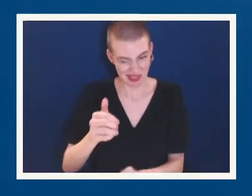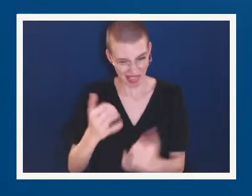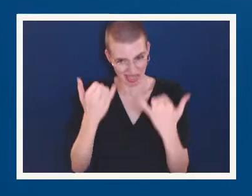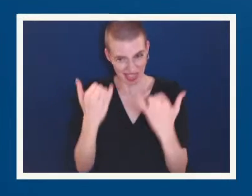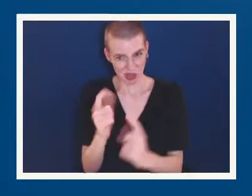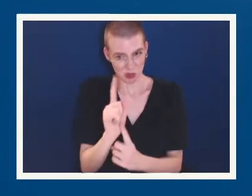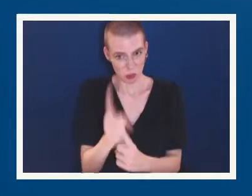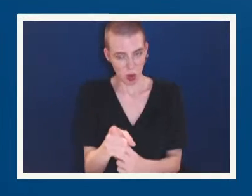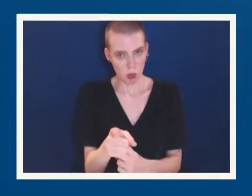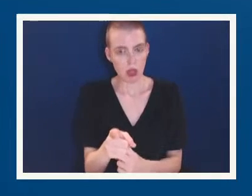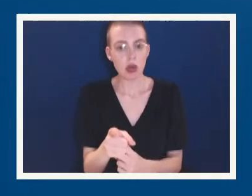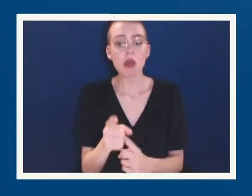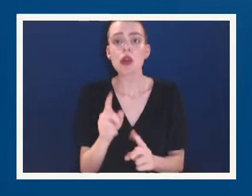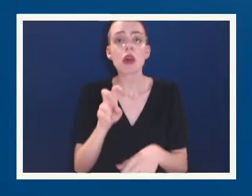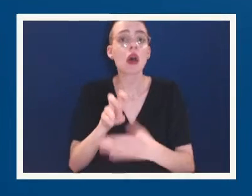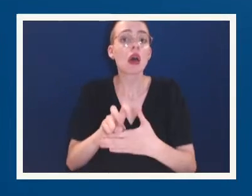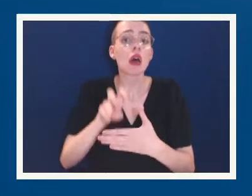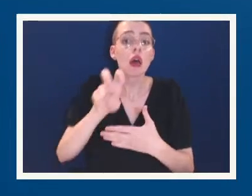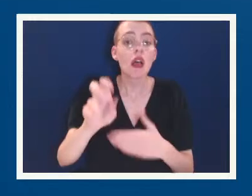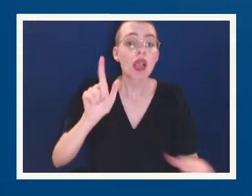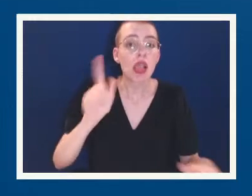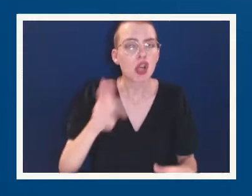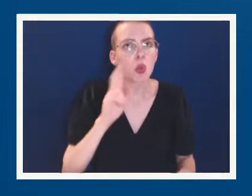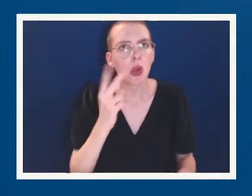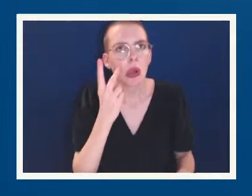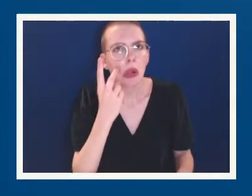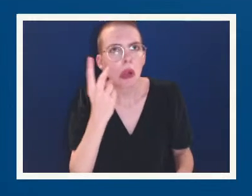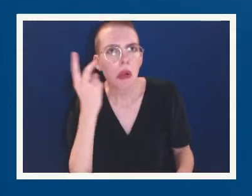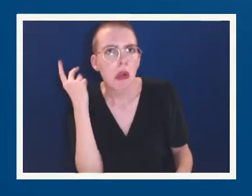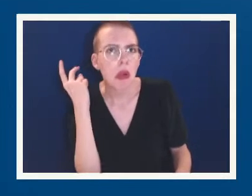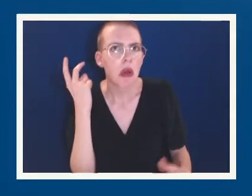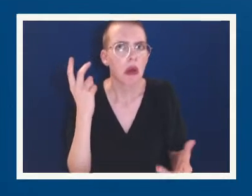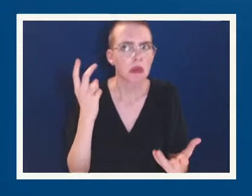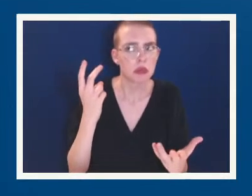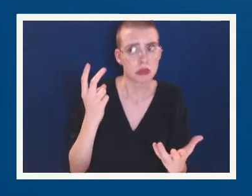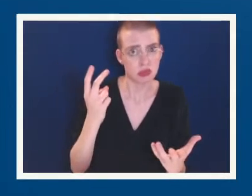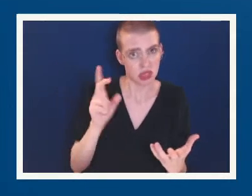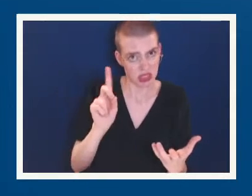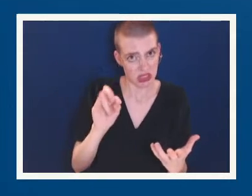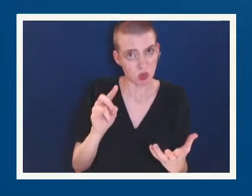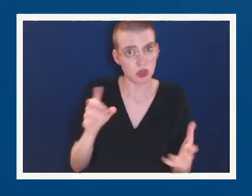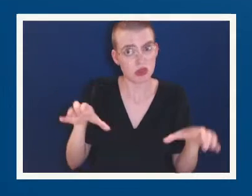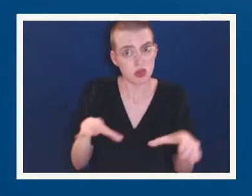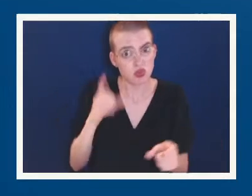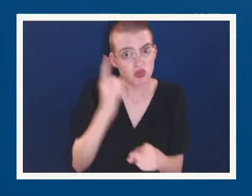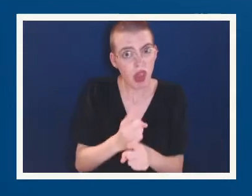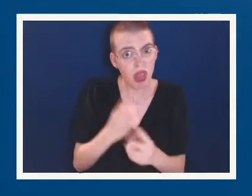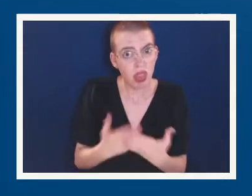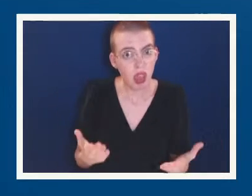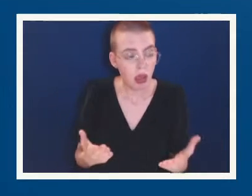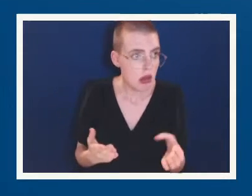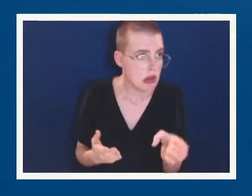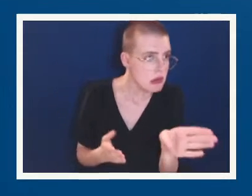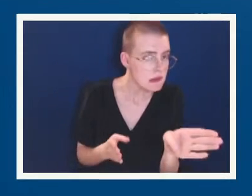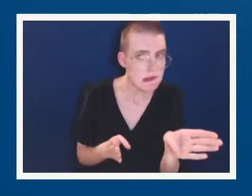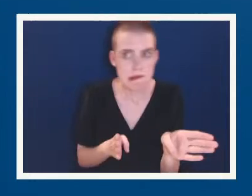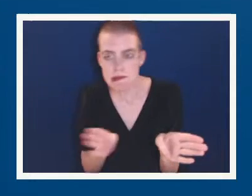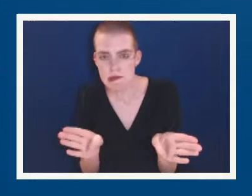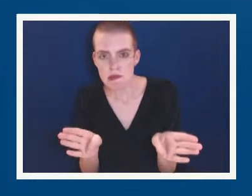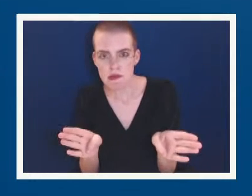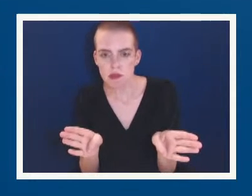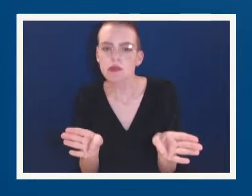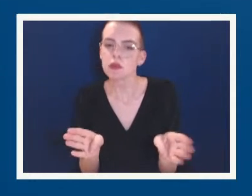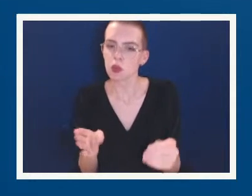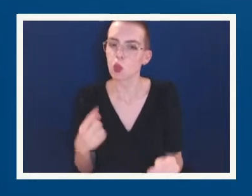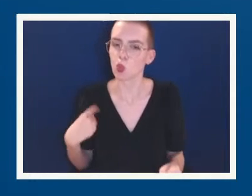met the moment based on the state of affairs 10, 15 years from now. I want you to know we're going to meet that moment, just like